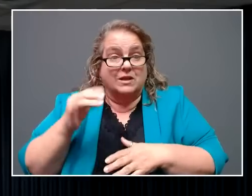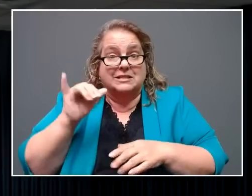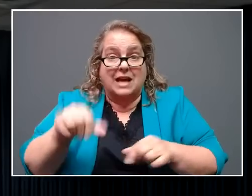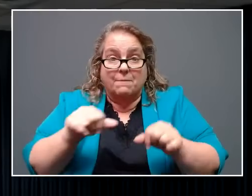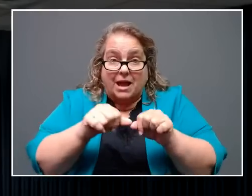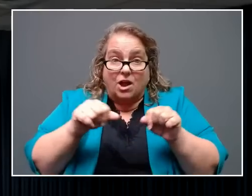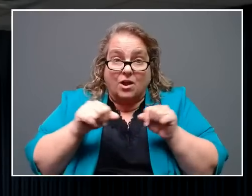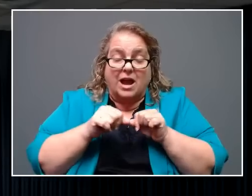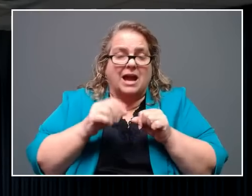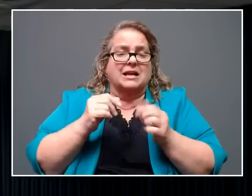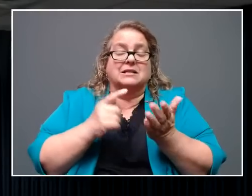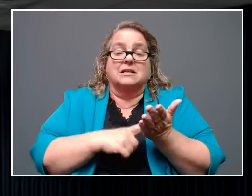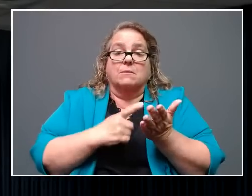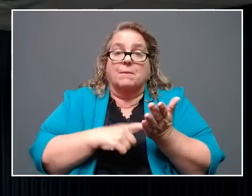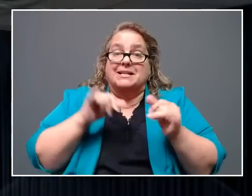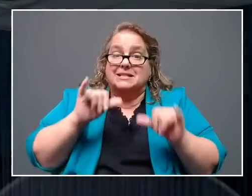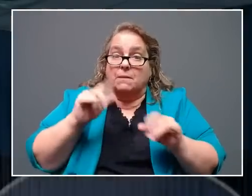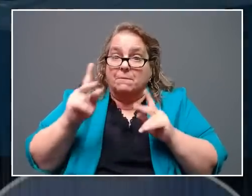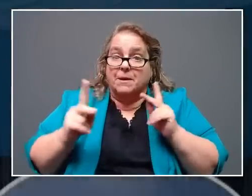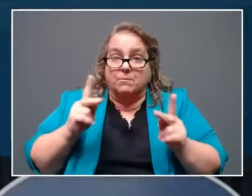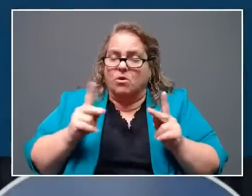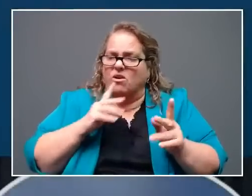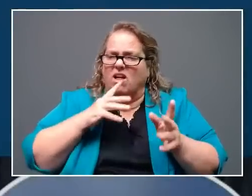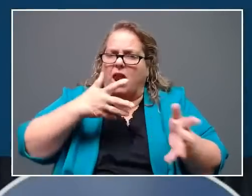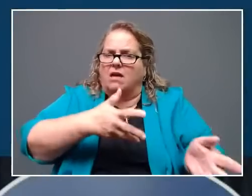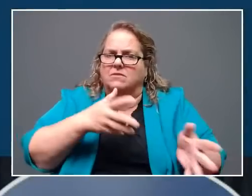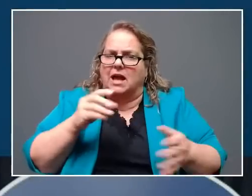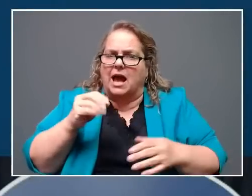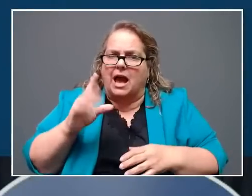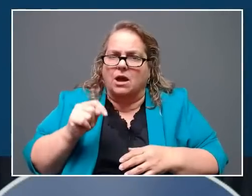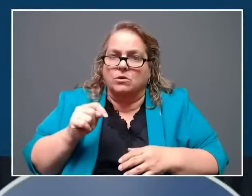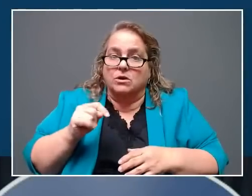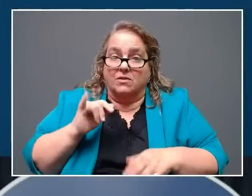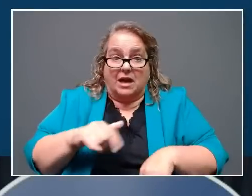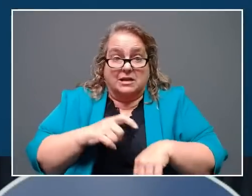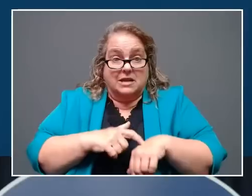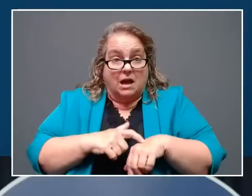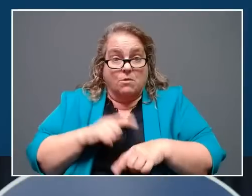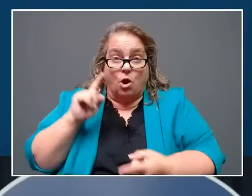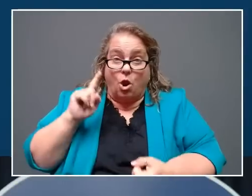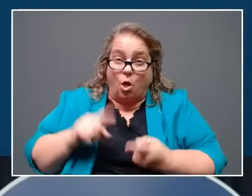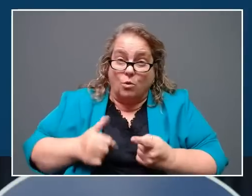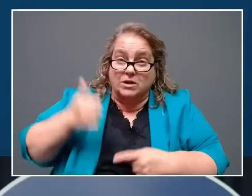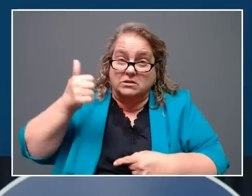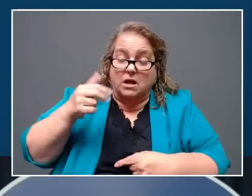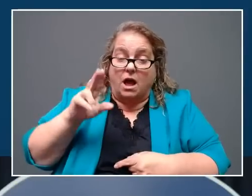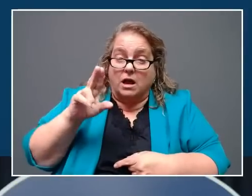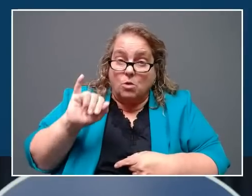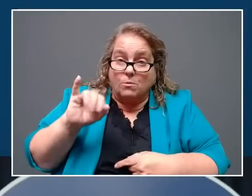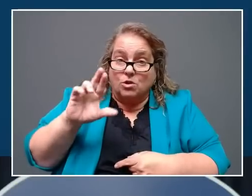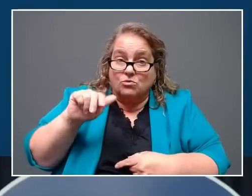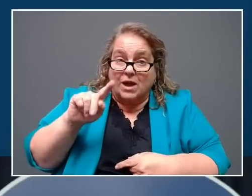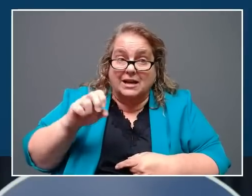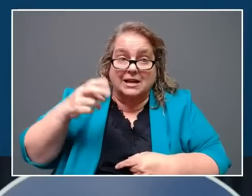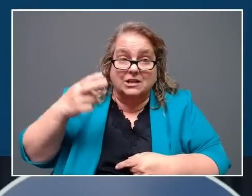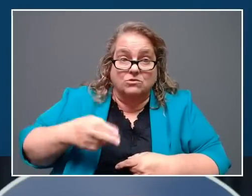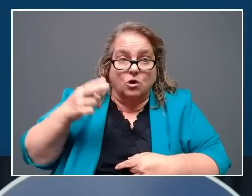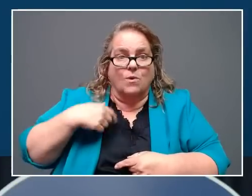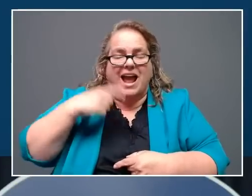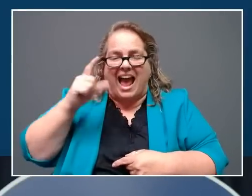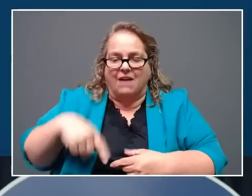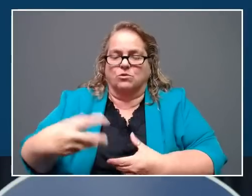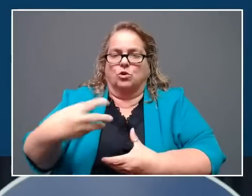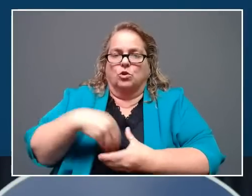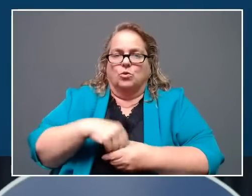same people are left out. But at a time with the lowest unemployment rate in our history, we have to include everybody because it's the right and the moral